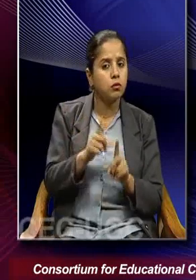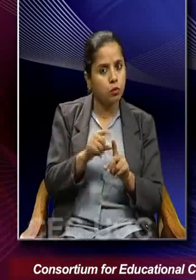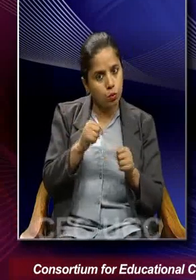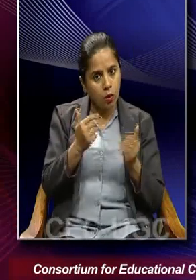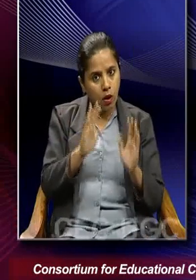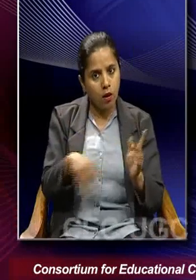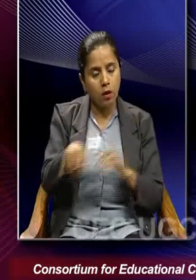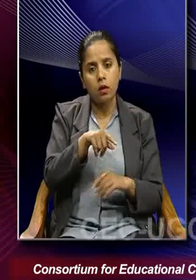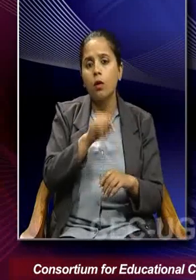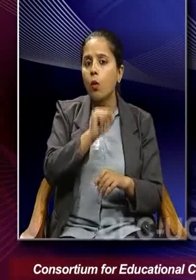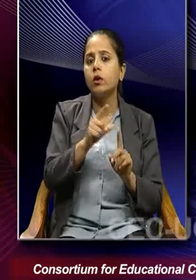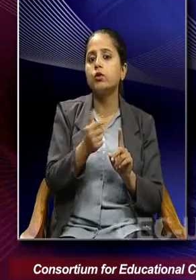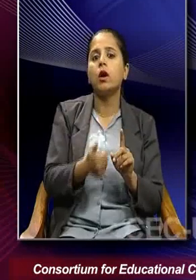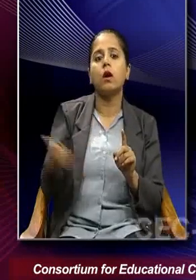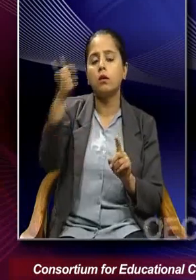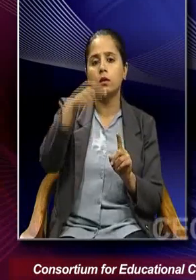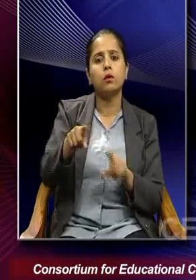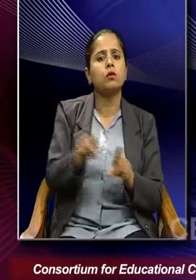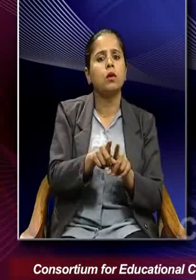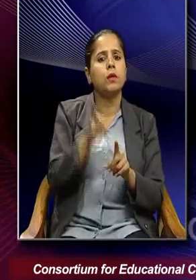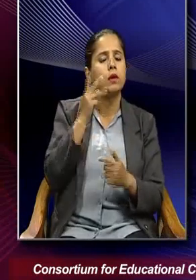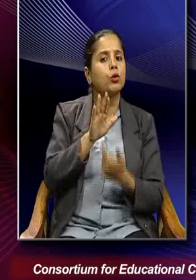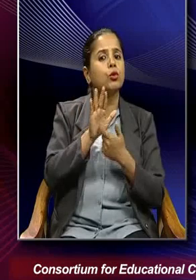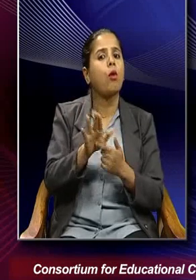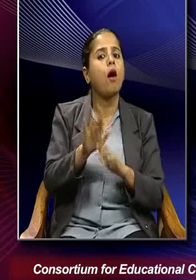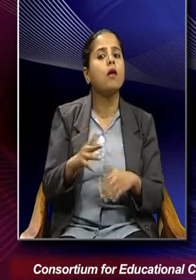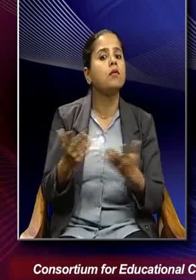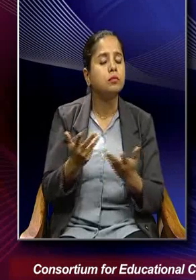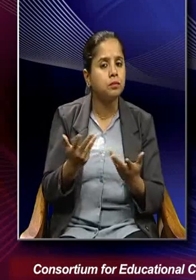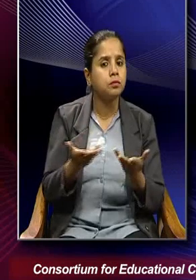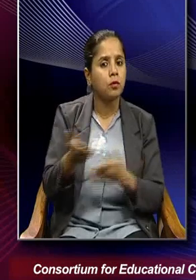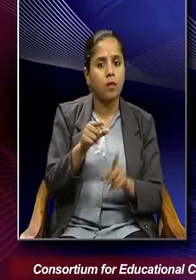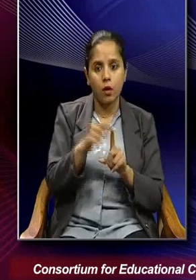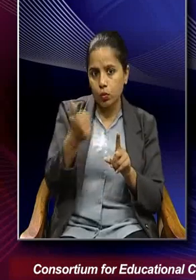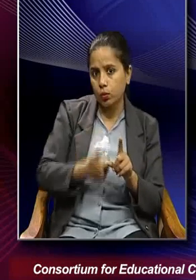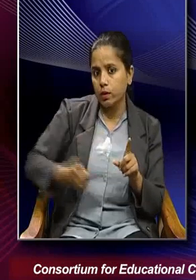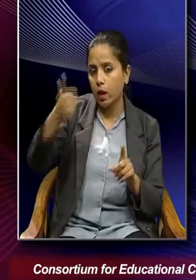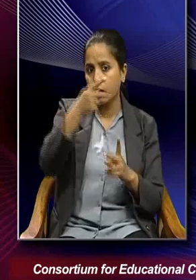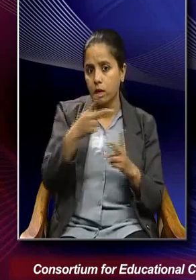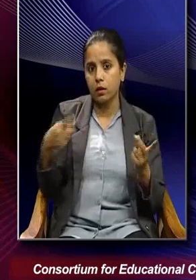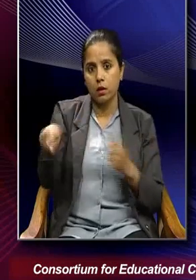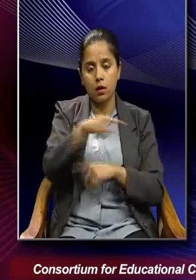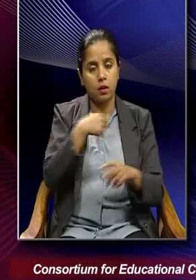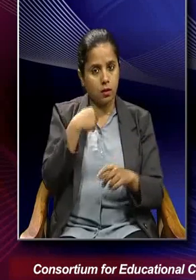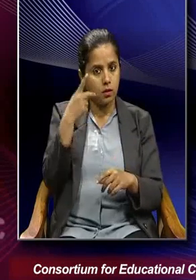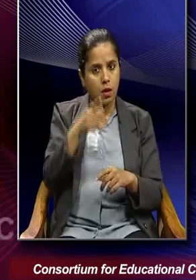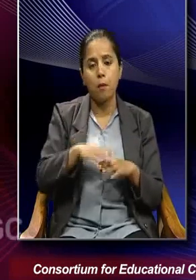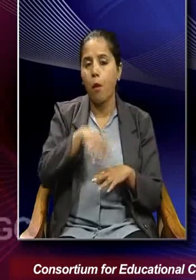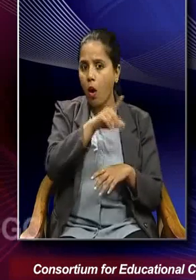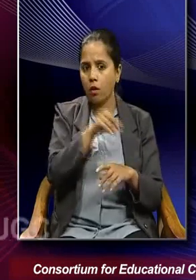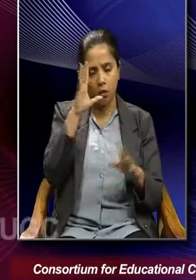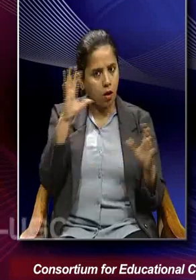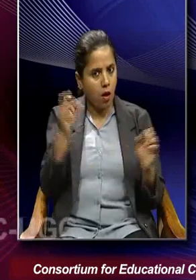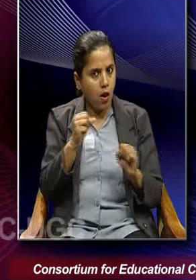other directors. So it also shows that the director with which they are more comfortable,